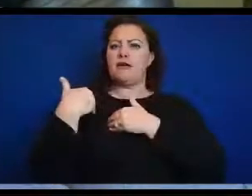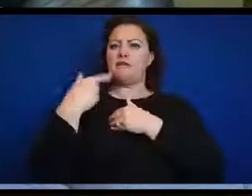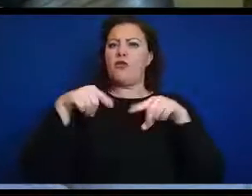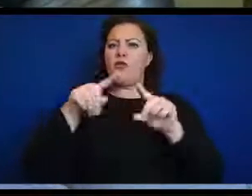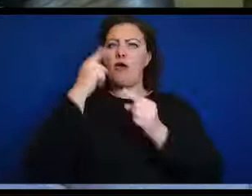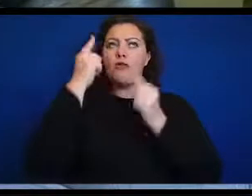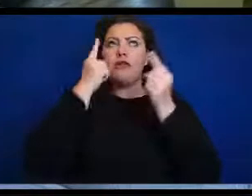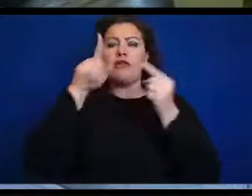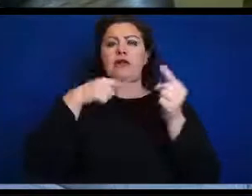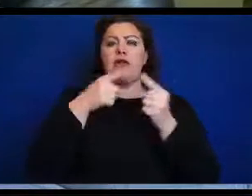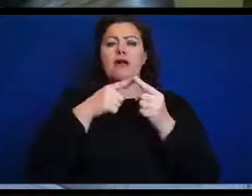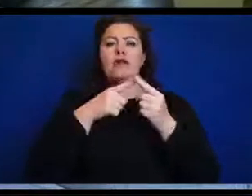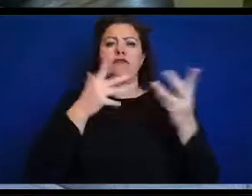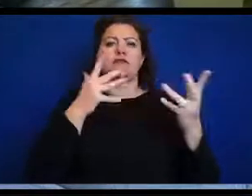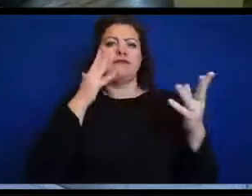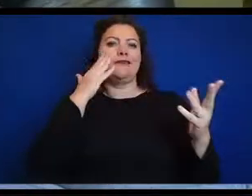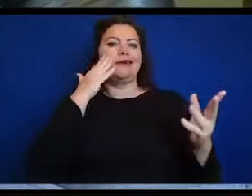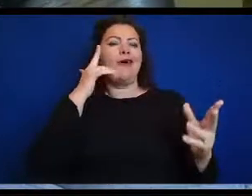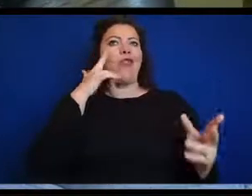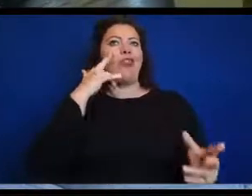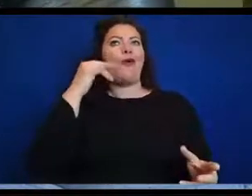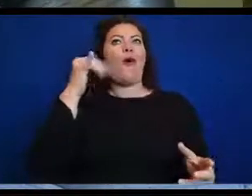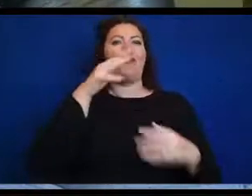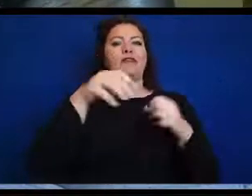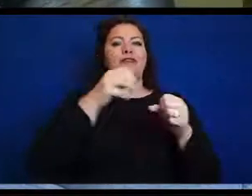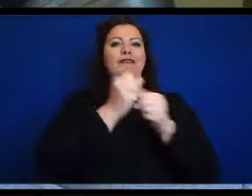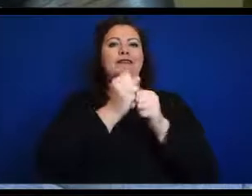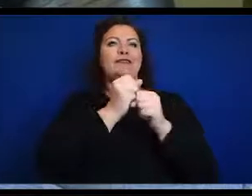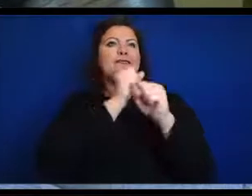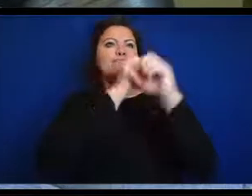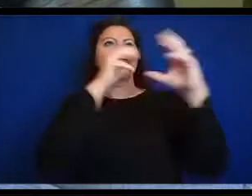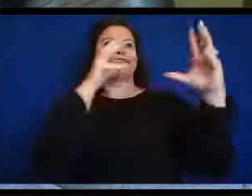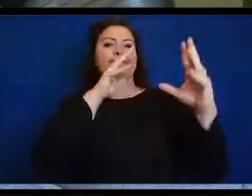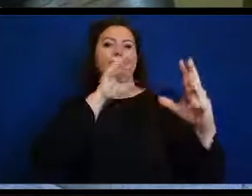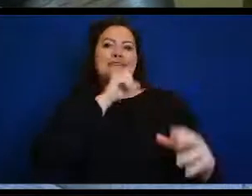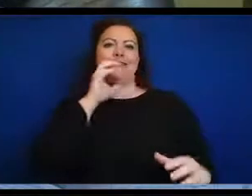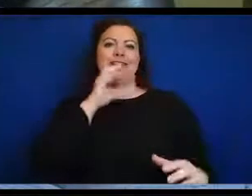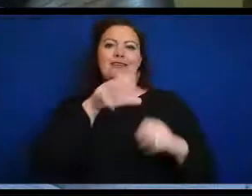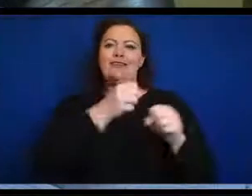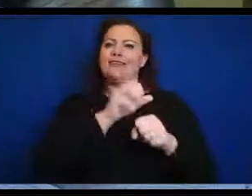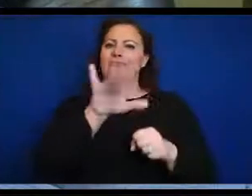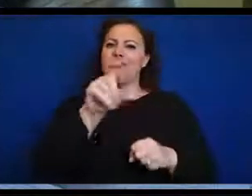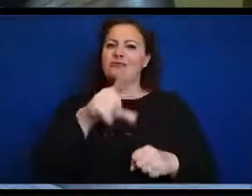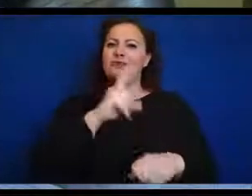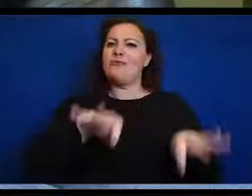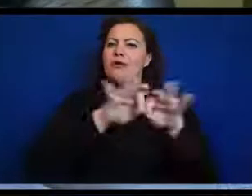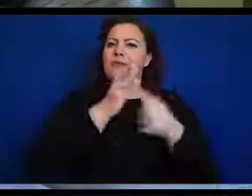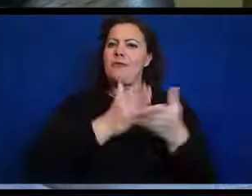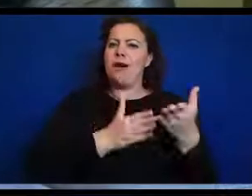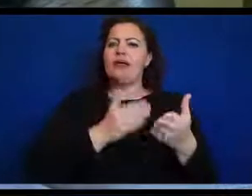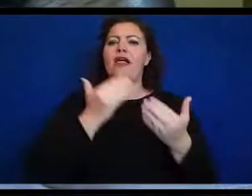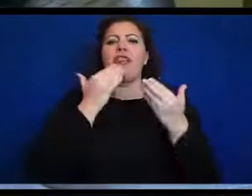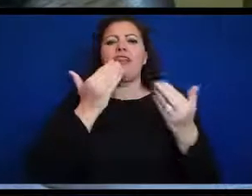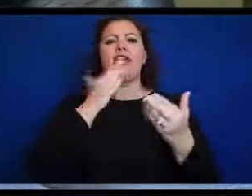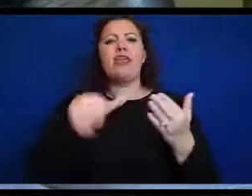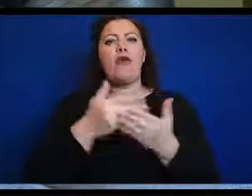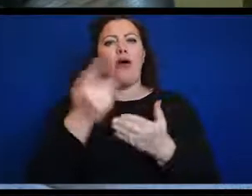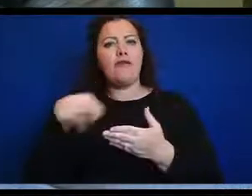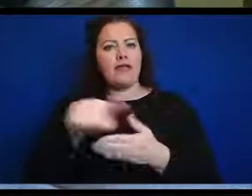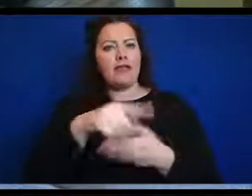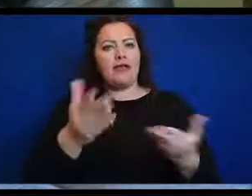about the golden years of our seniors would be an incredibly important part of the engagement. Thank you all for being here. And Mr. Chairman, I yield